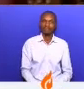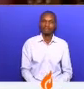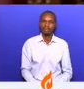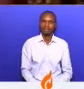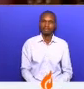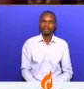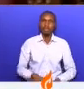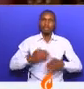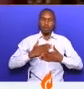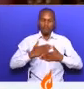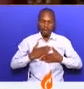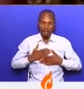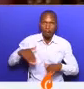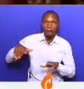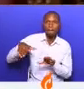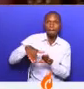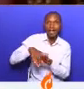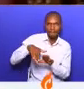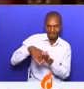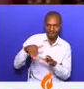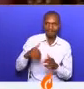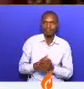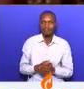Honorable members,